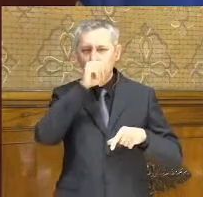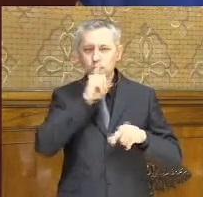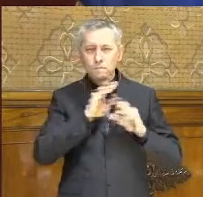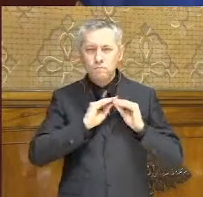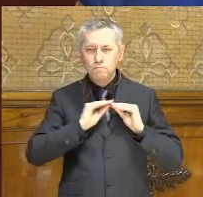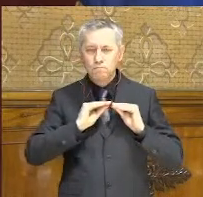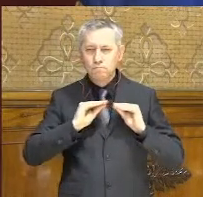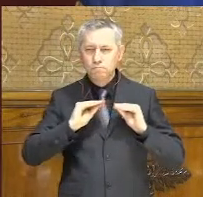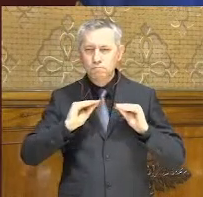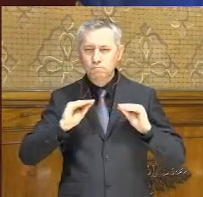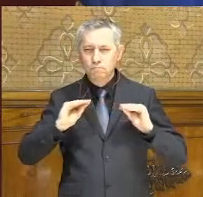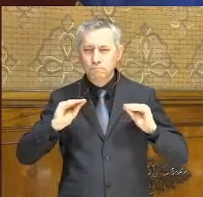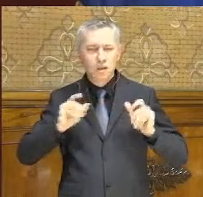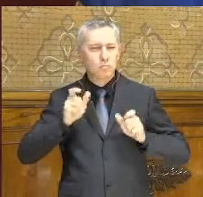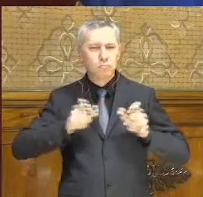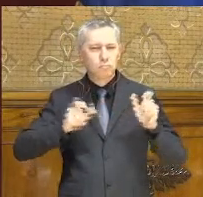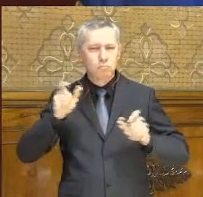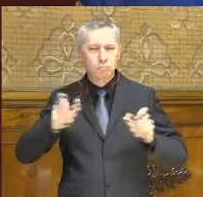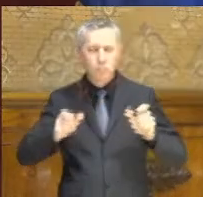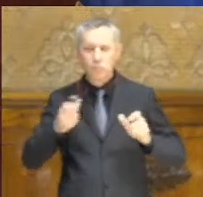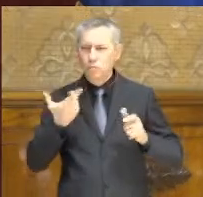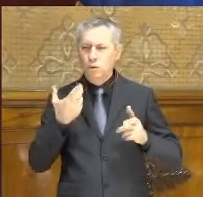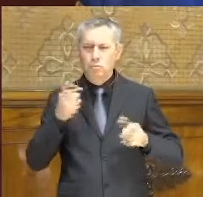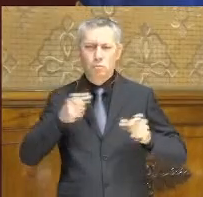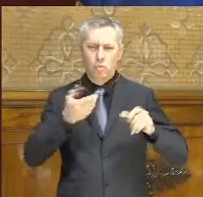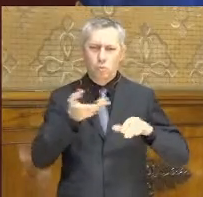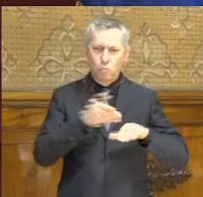die, while people are in prison,